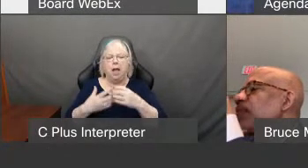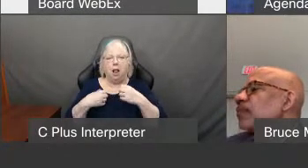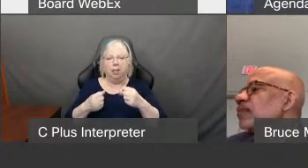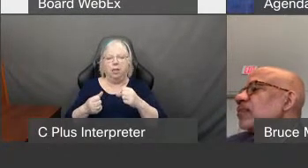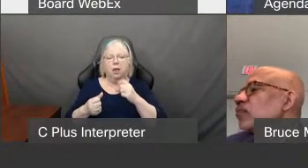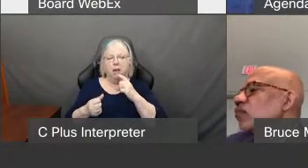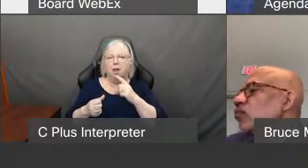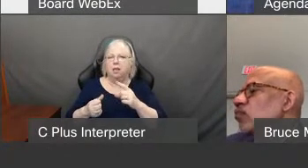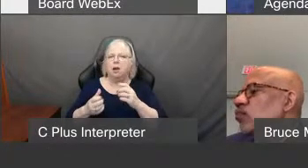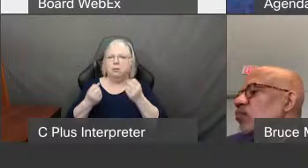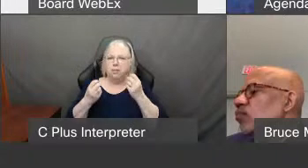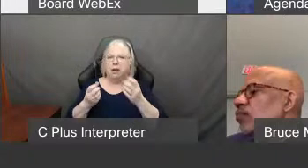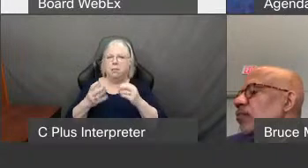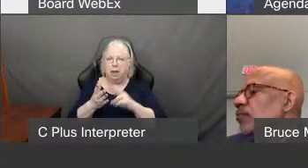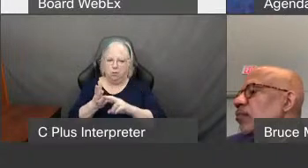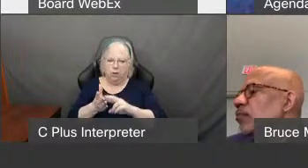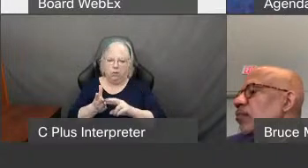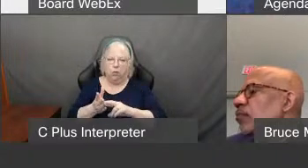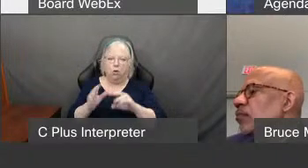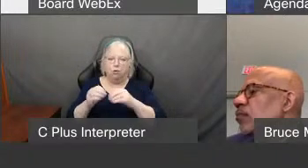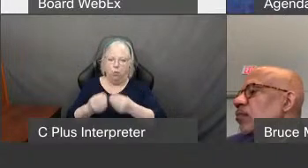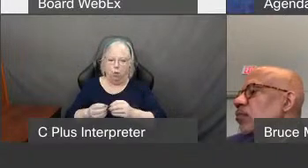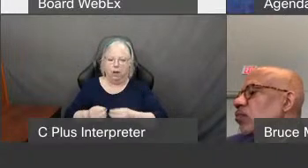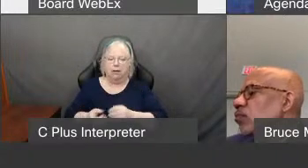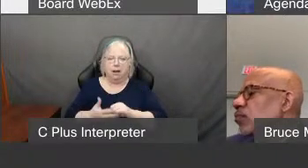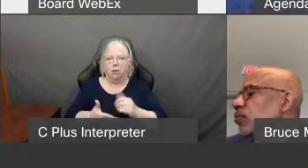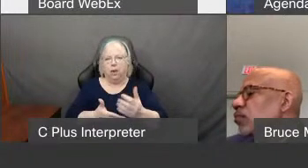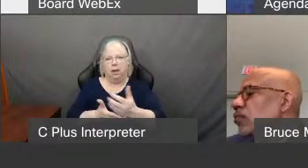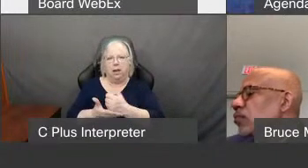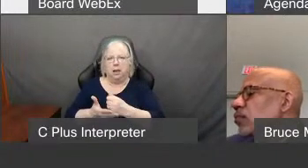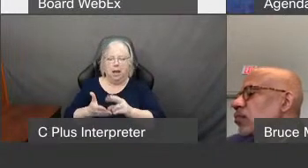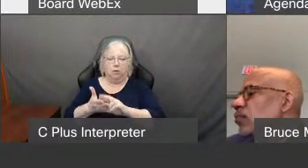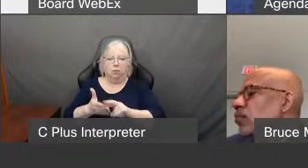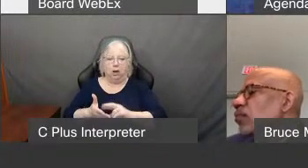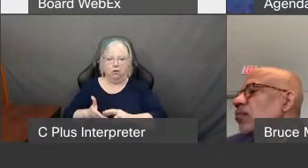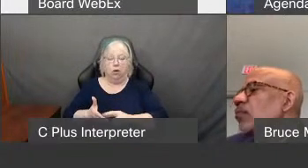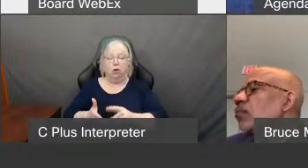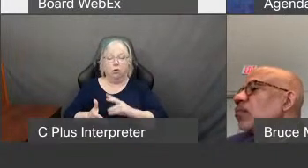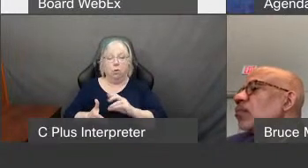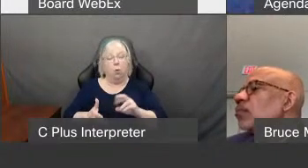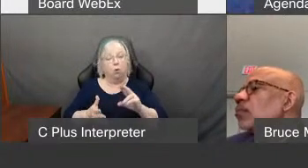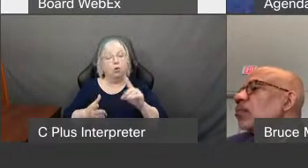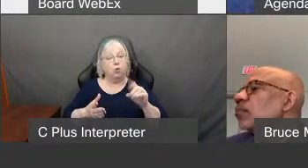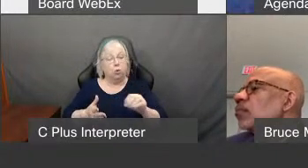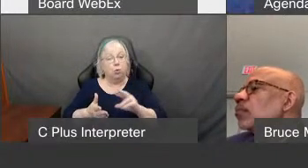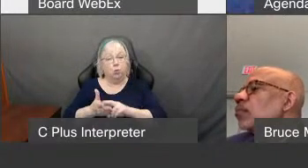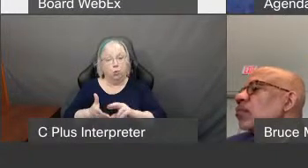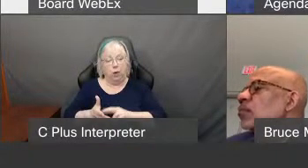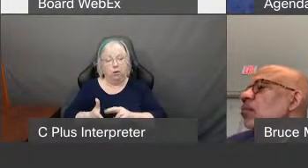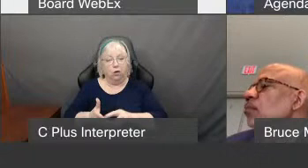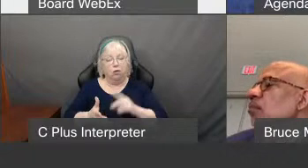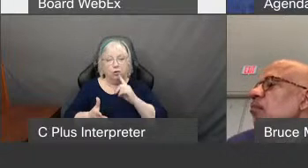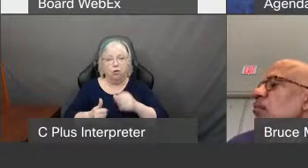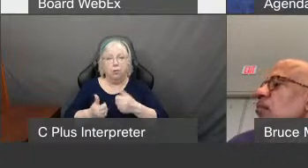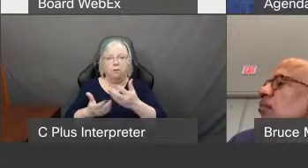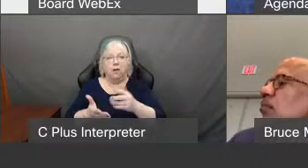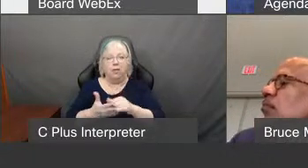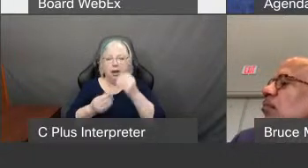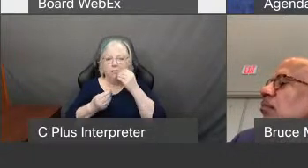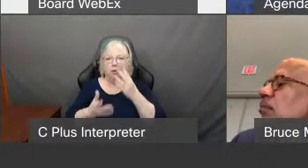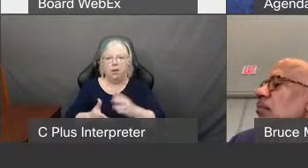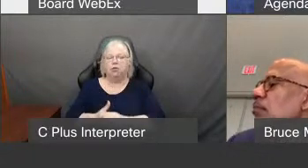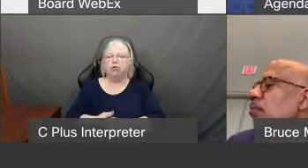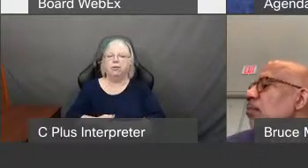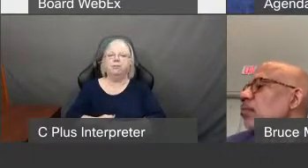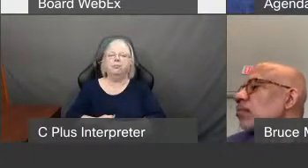There are a lot of research organizations that we can get that research and actually do research for a living to provide that information. We actually had a